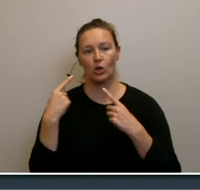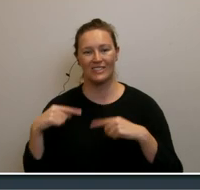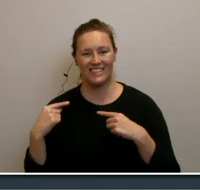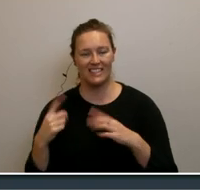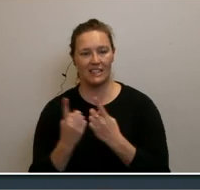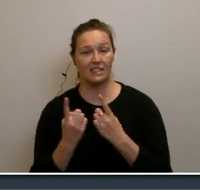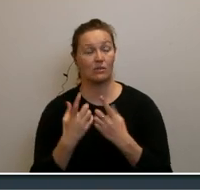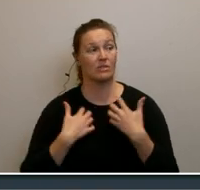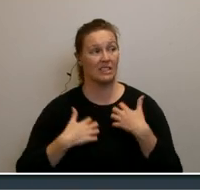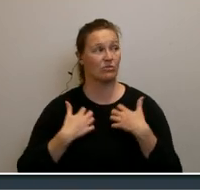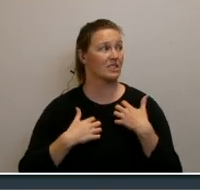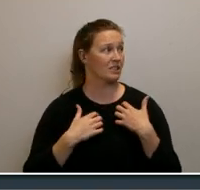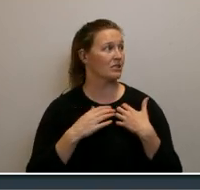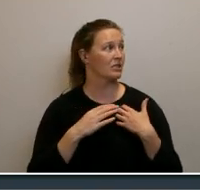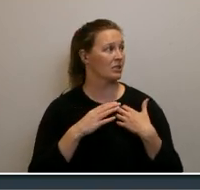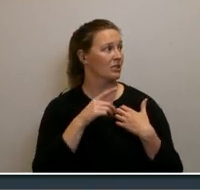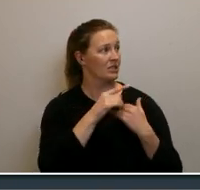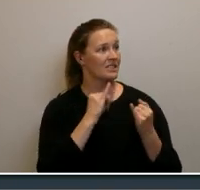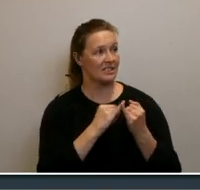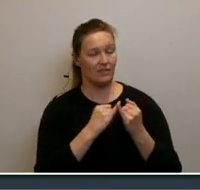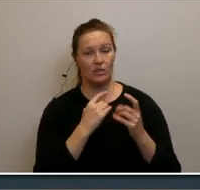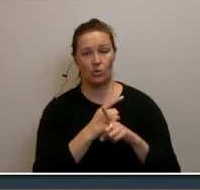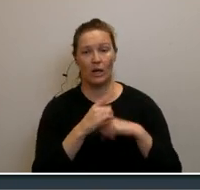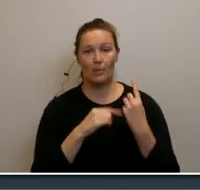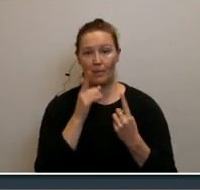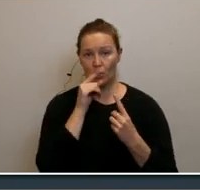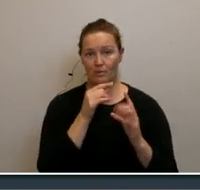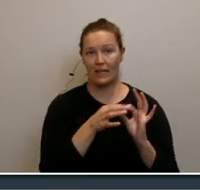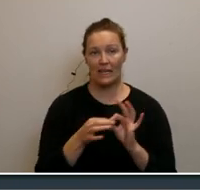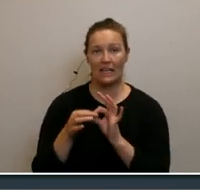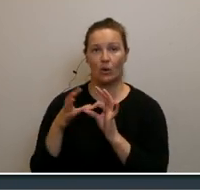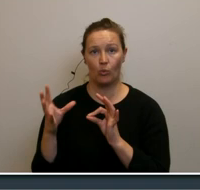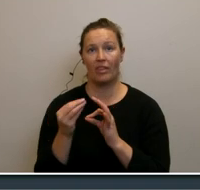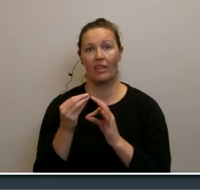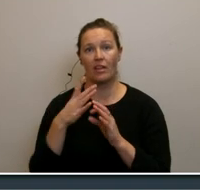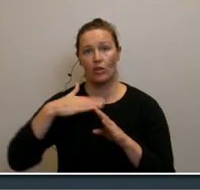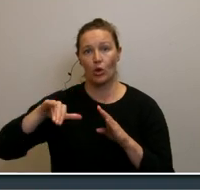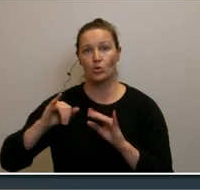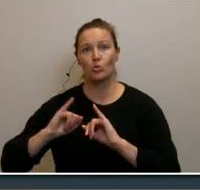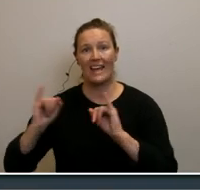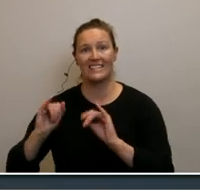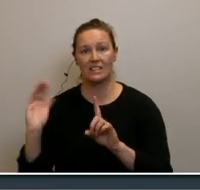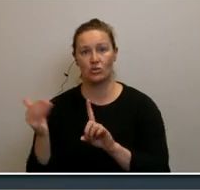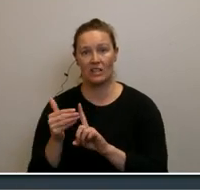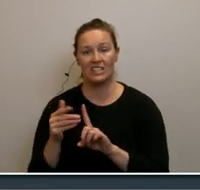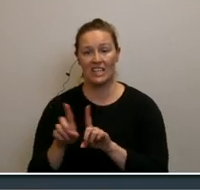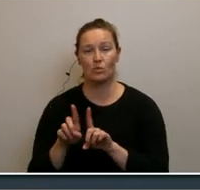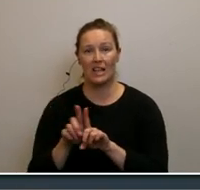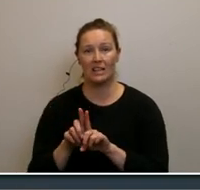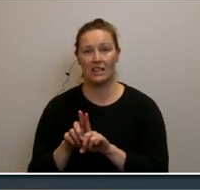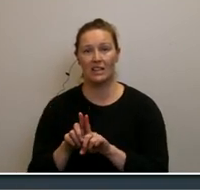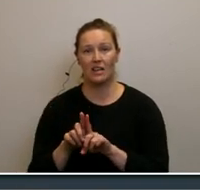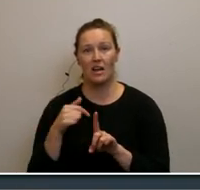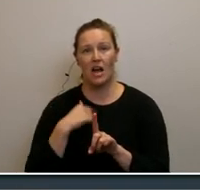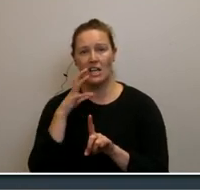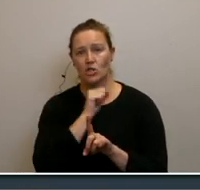and it was interesting to hear from Stephen around potentially linking in with the coastal hazards strategy in terms of, I